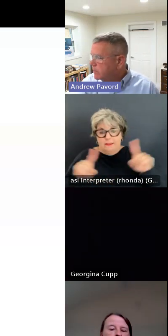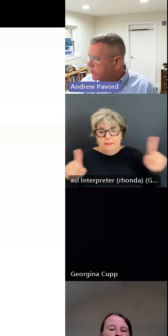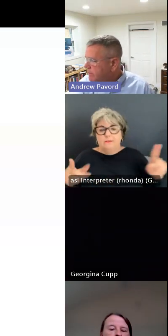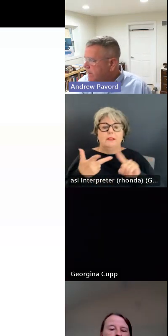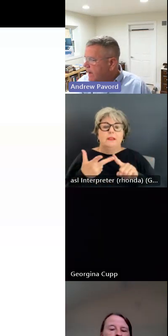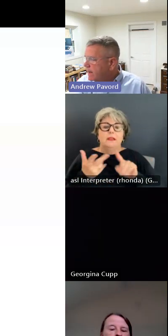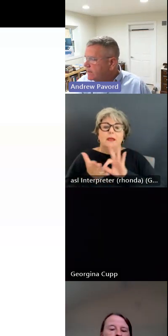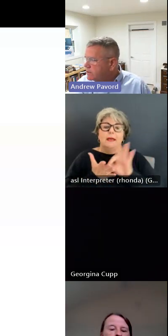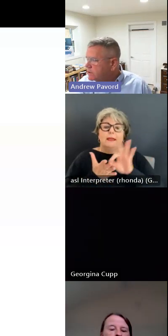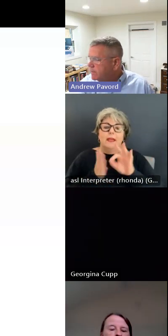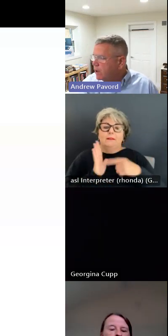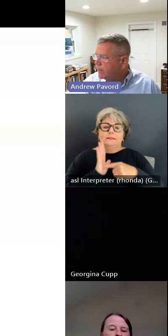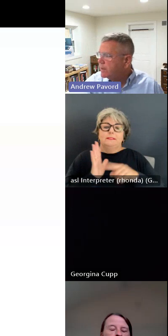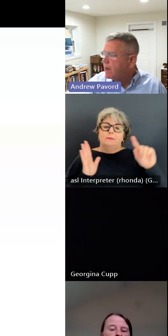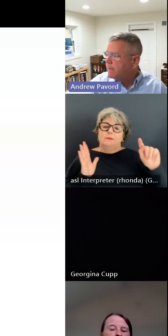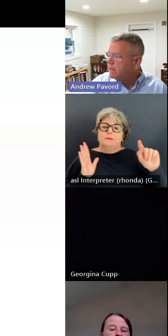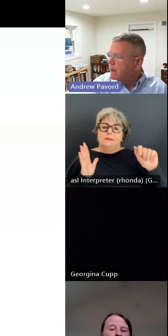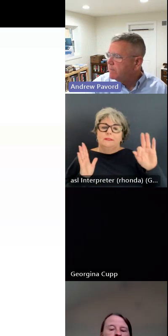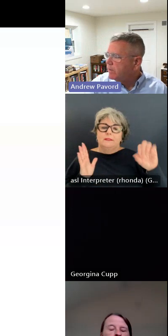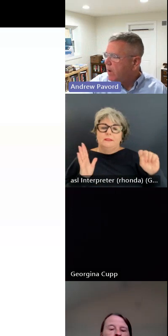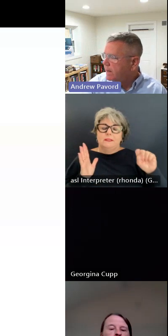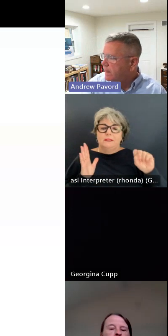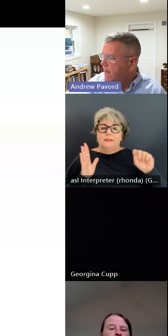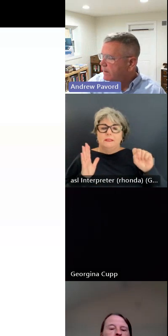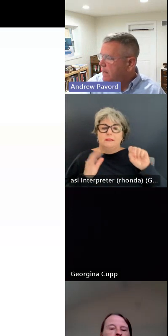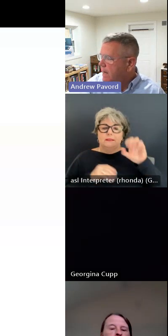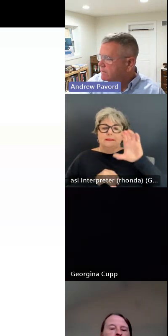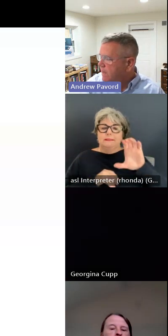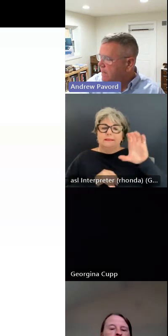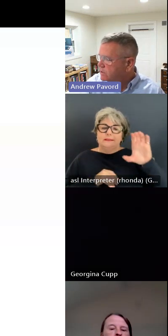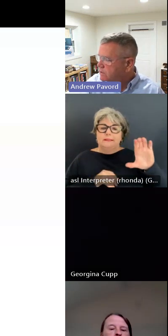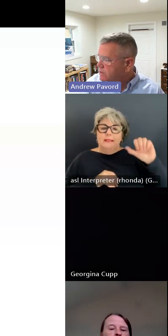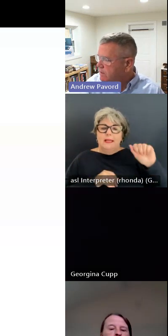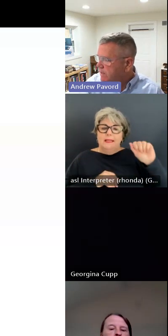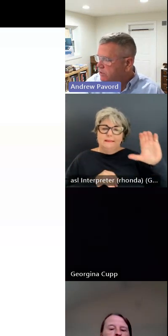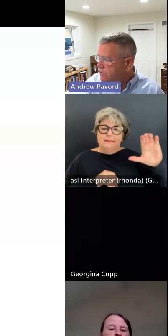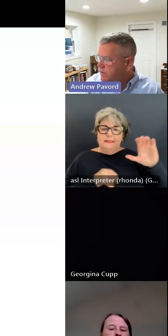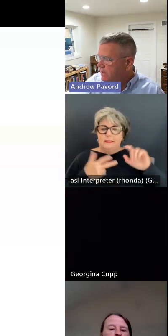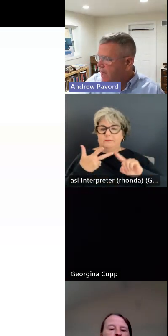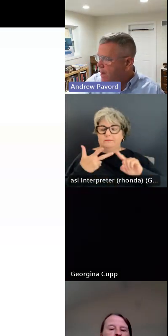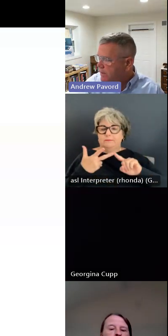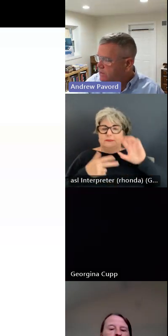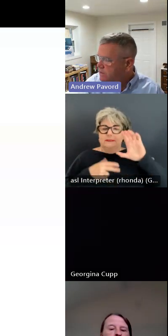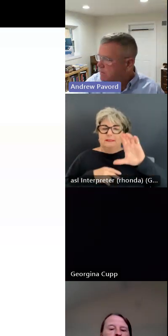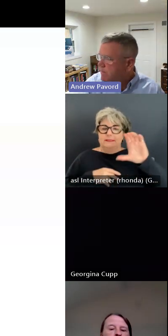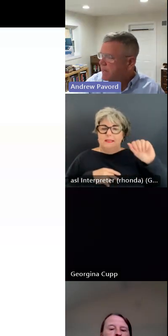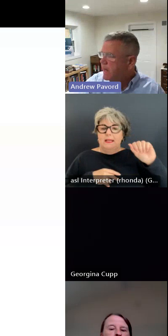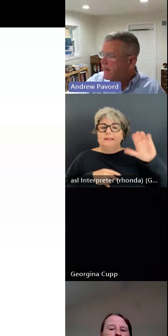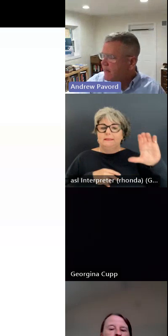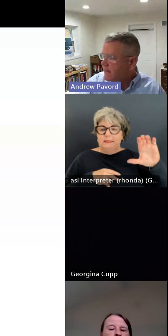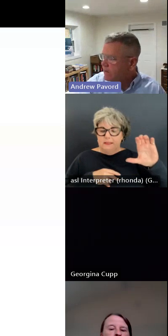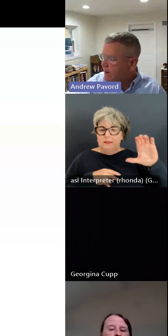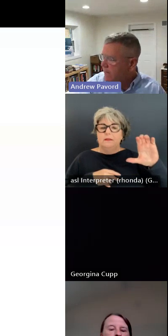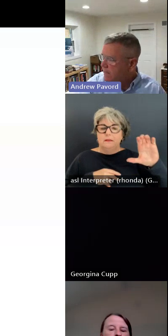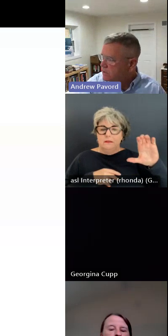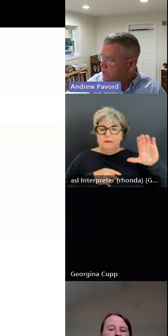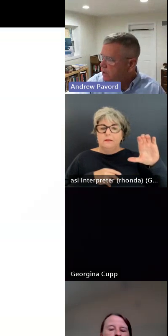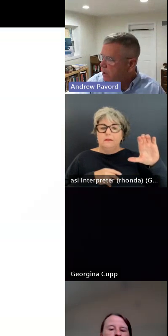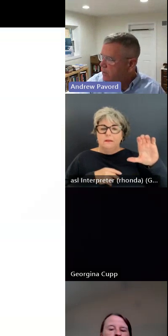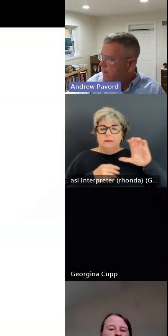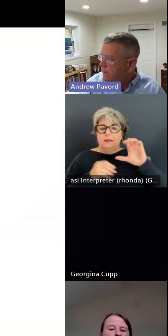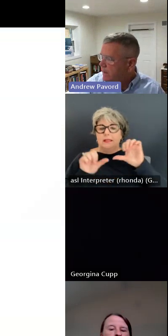account symbol. And then there's something called the Common Government-Wide Accounting Classification System that's used in the accounting system. And again, you